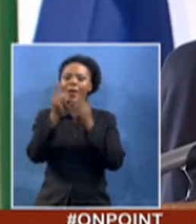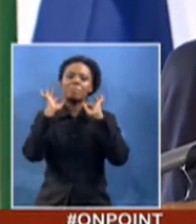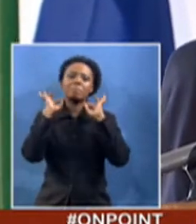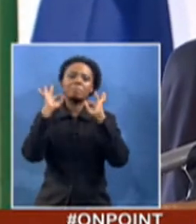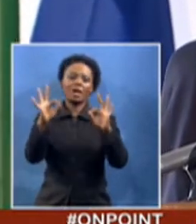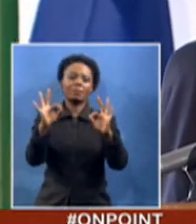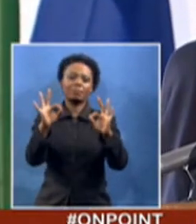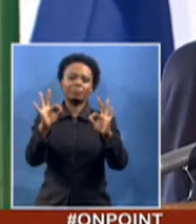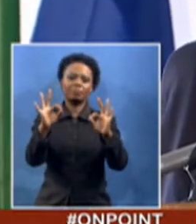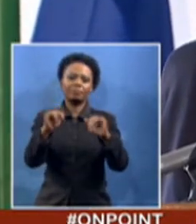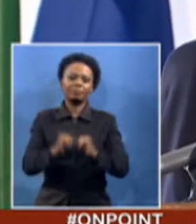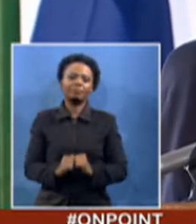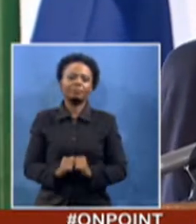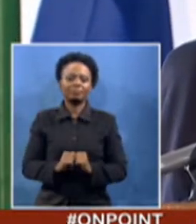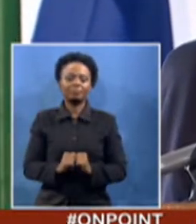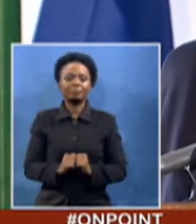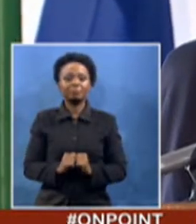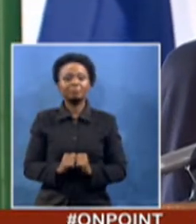With those few words,